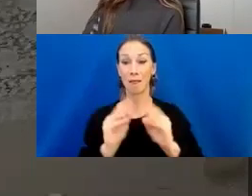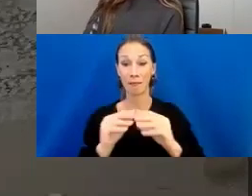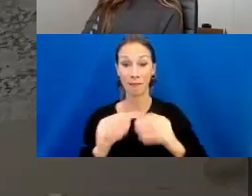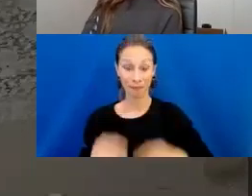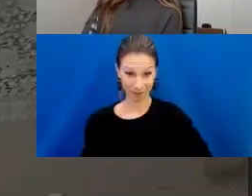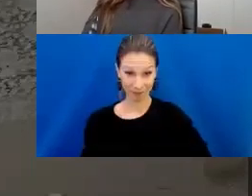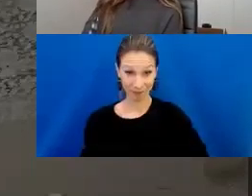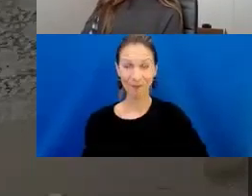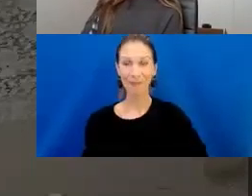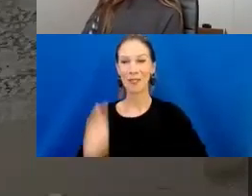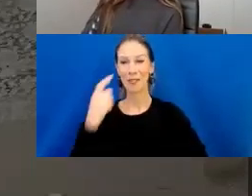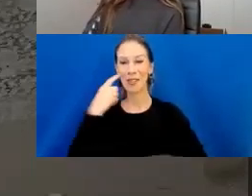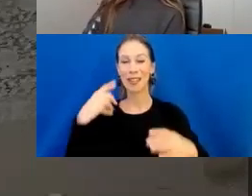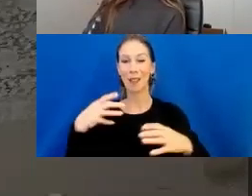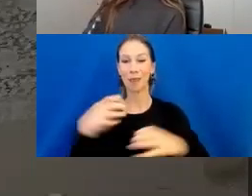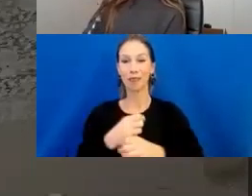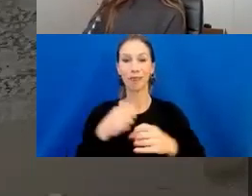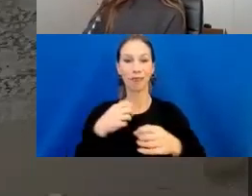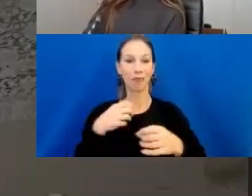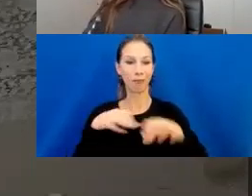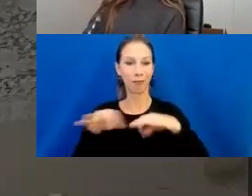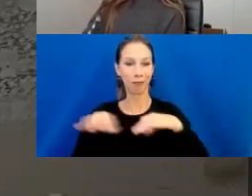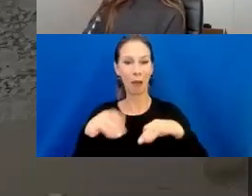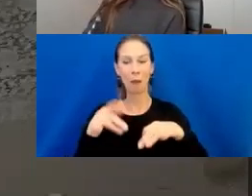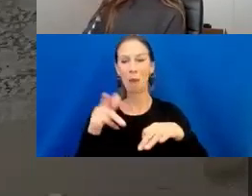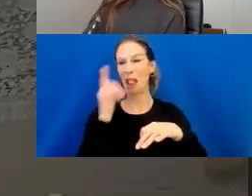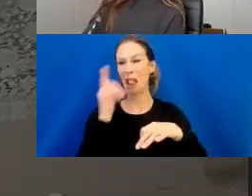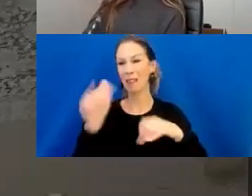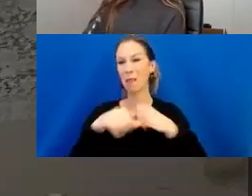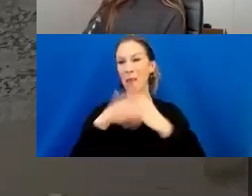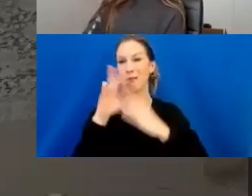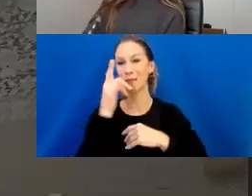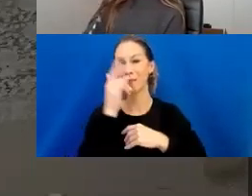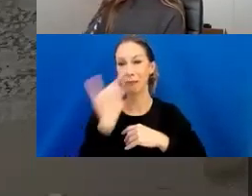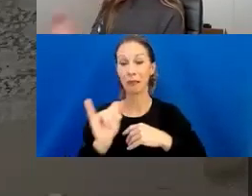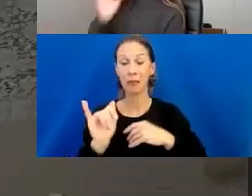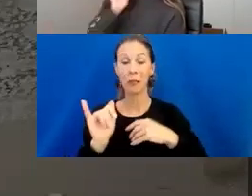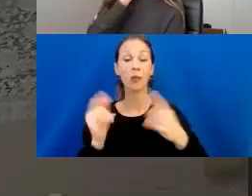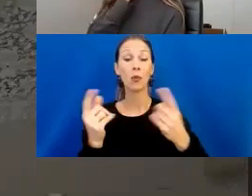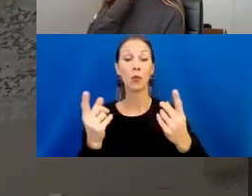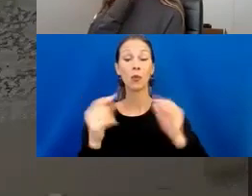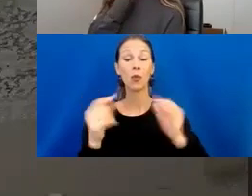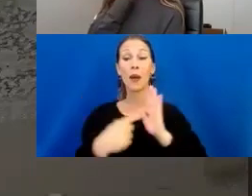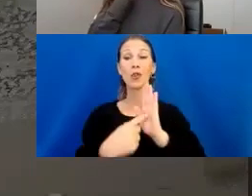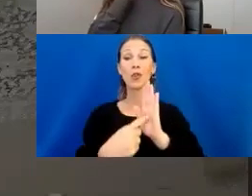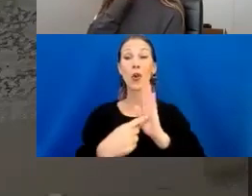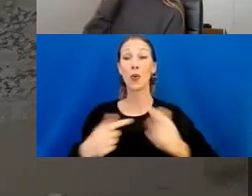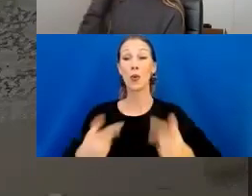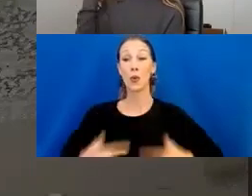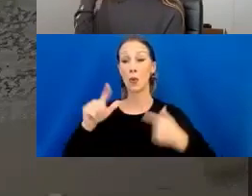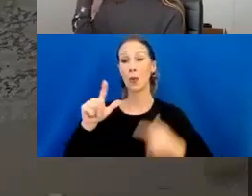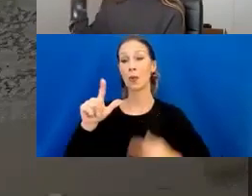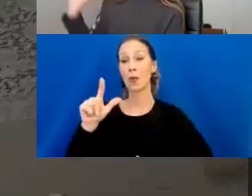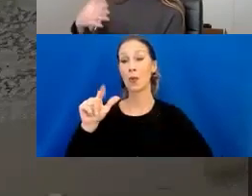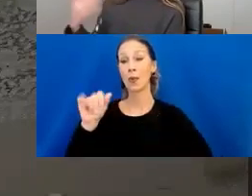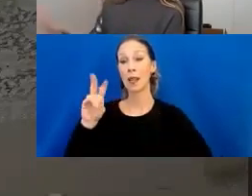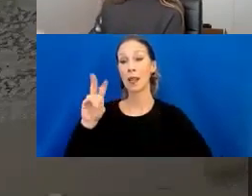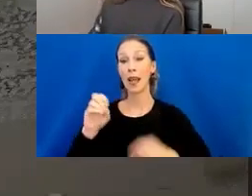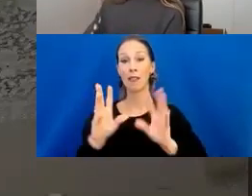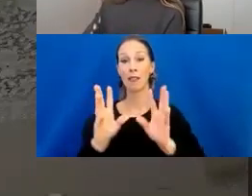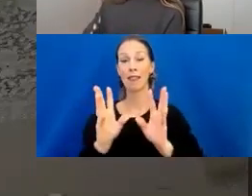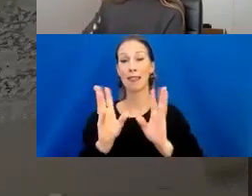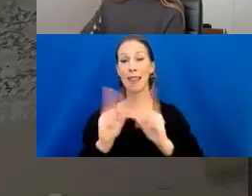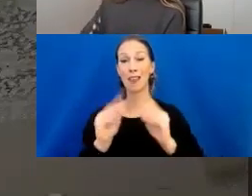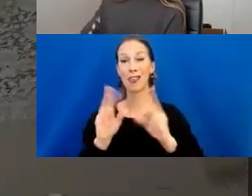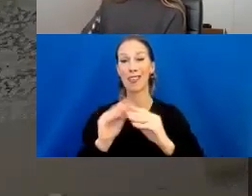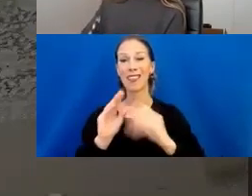a brief overview of what the platform looks like, we will start to show you what the live session settings look and